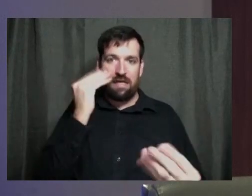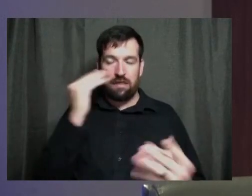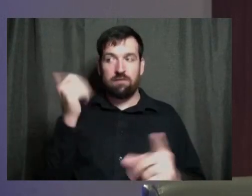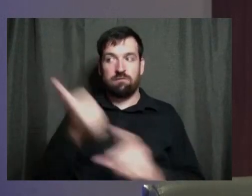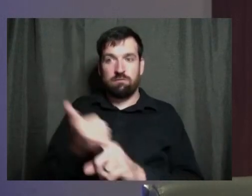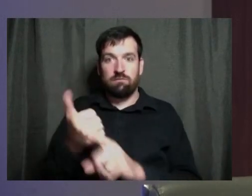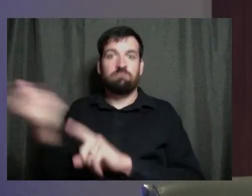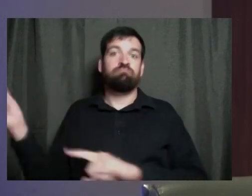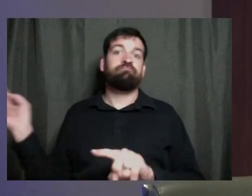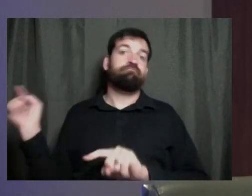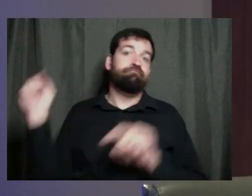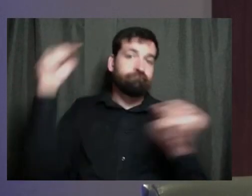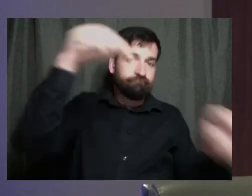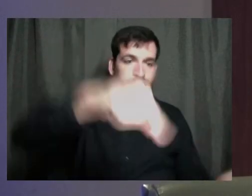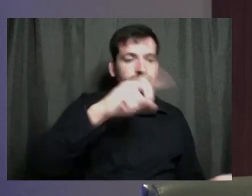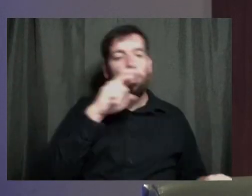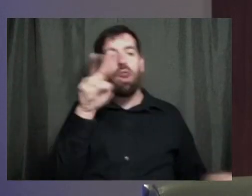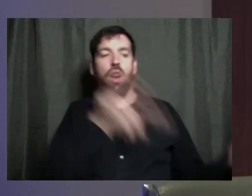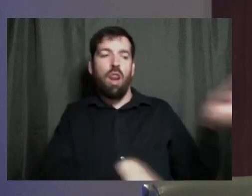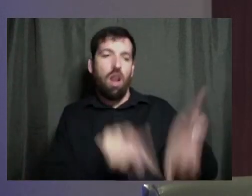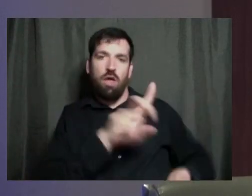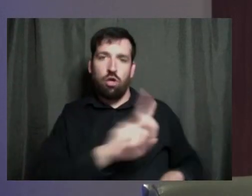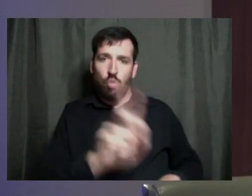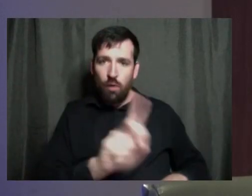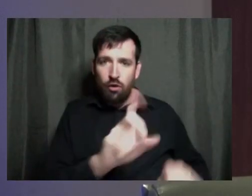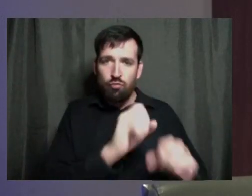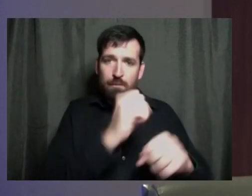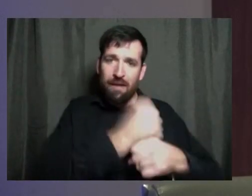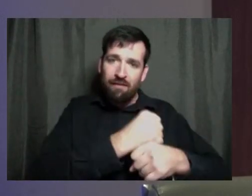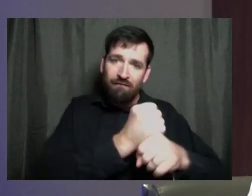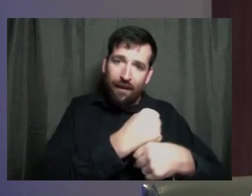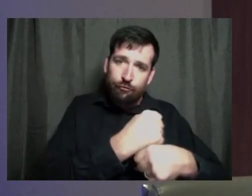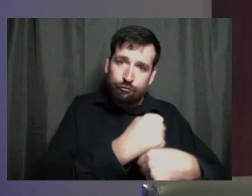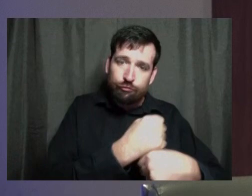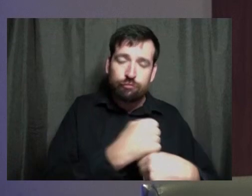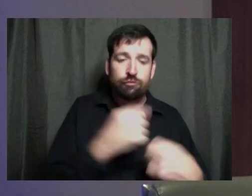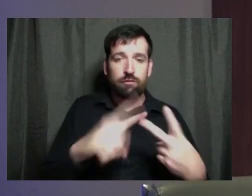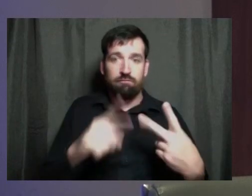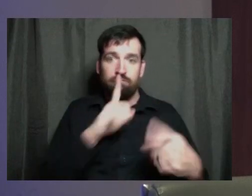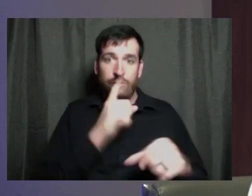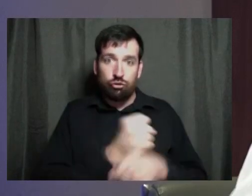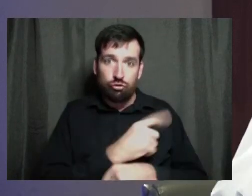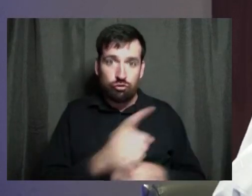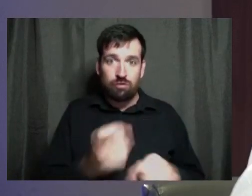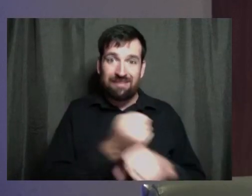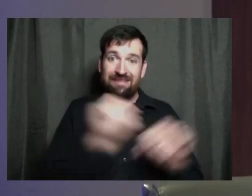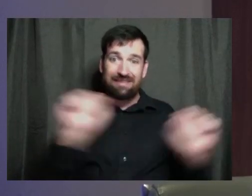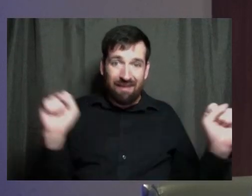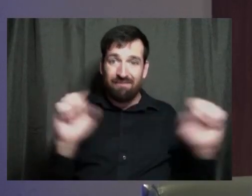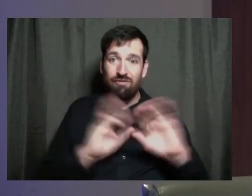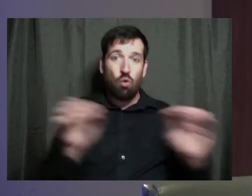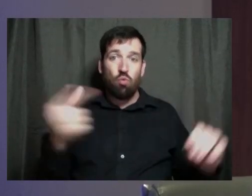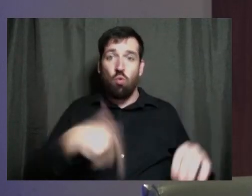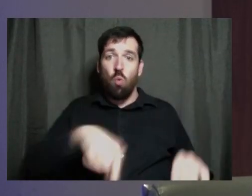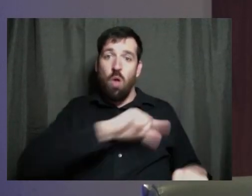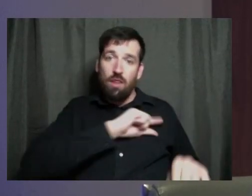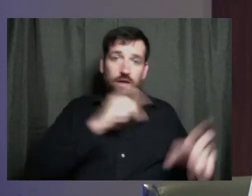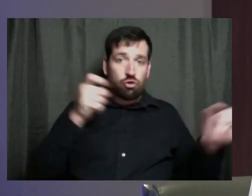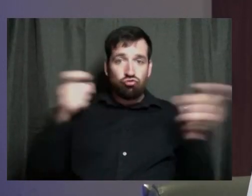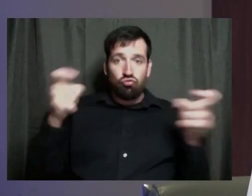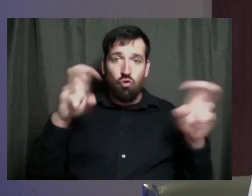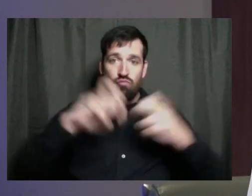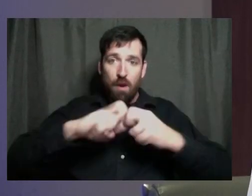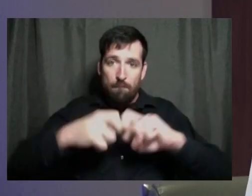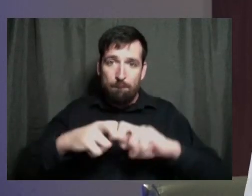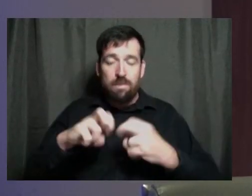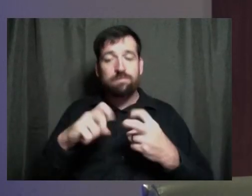inspects the plants. They look at the manufacturing process. They look to make sure it's safe, that there's no quality control problems, that the